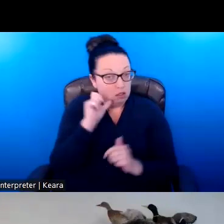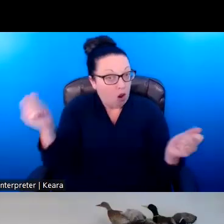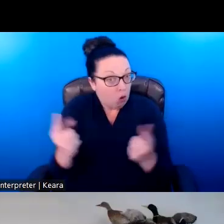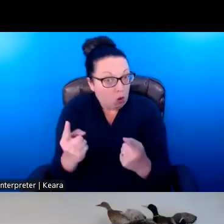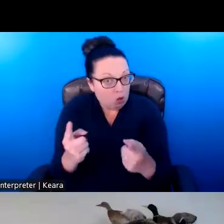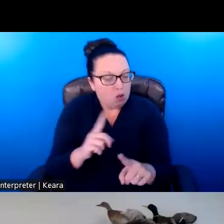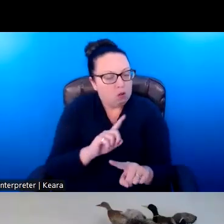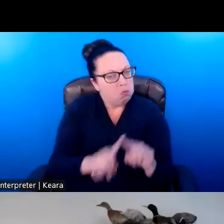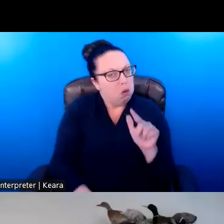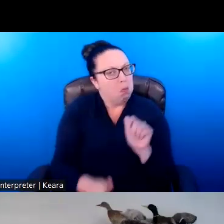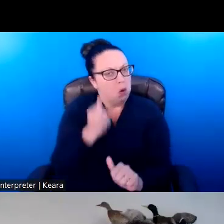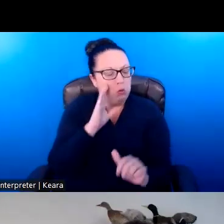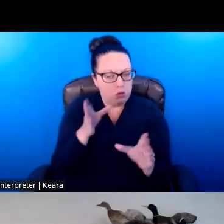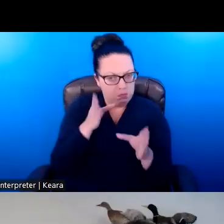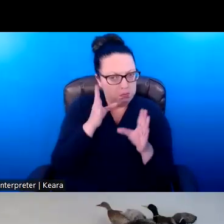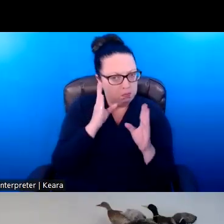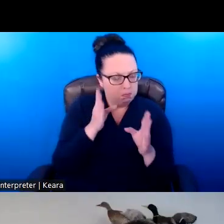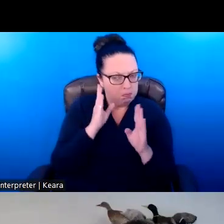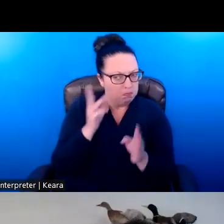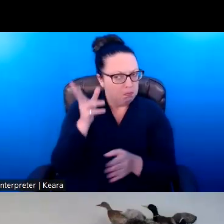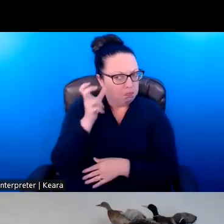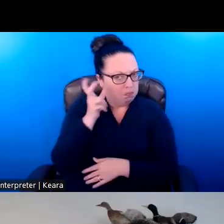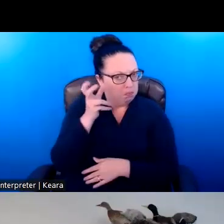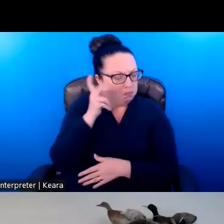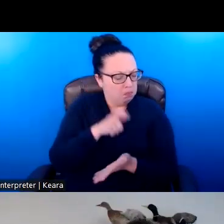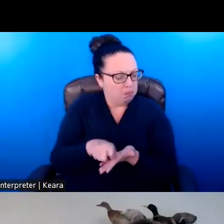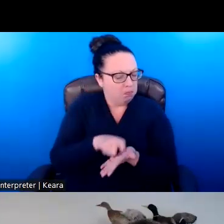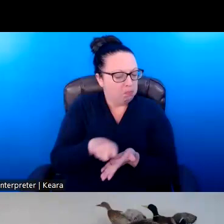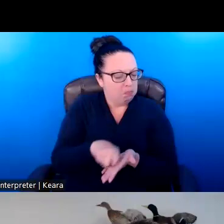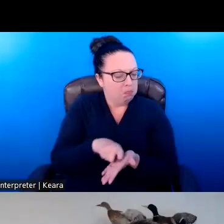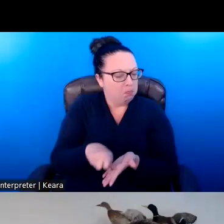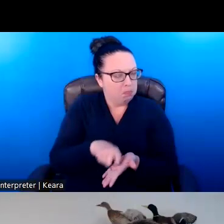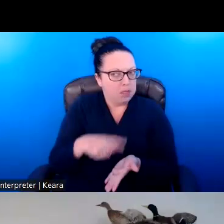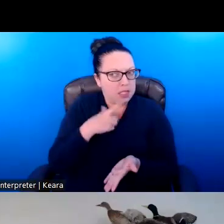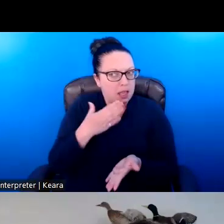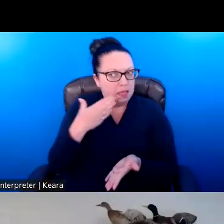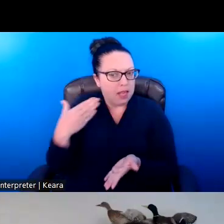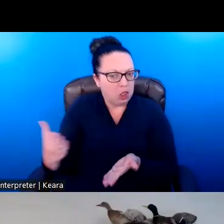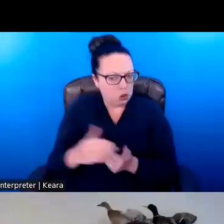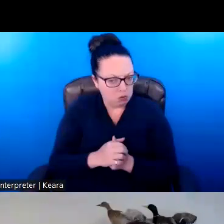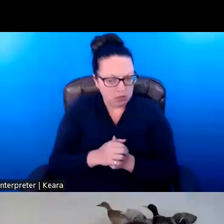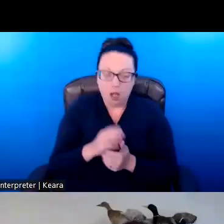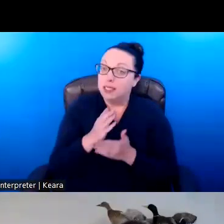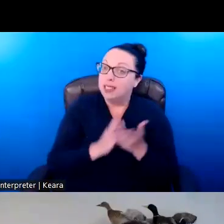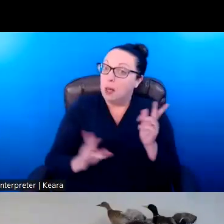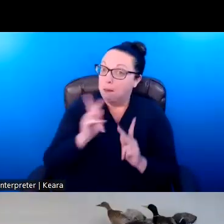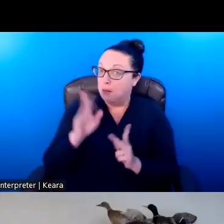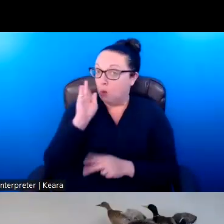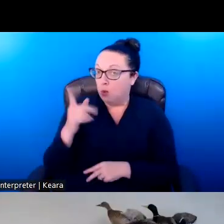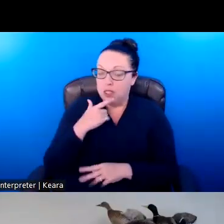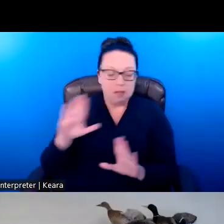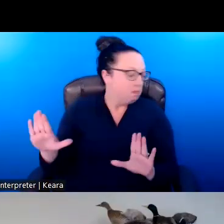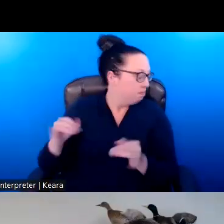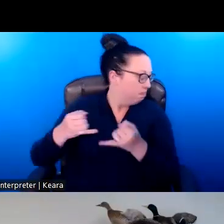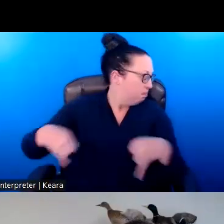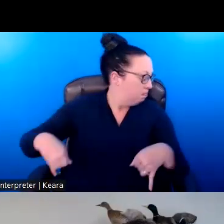will listen and just write down the information you give and say, okay, thank you. Some people will say, no, I can't talk to you. I don't even know if that person